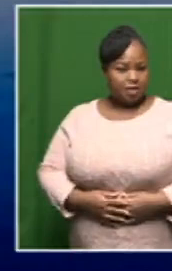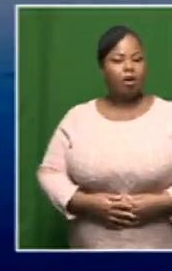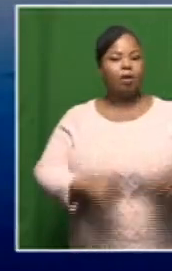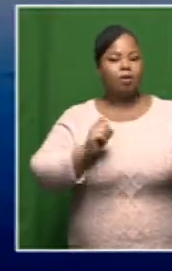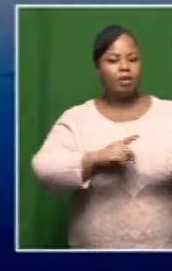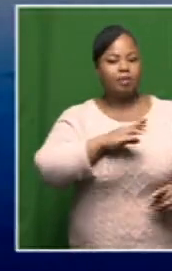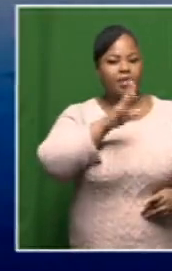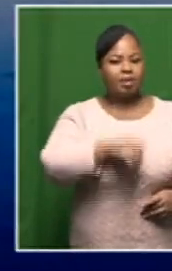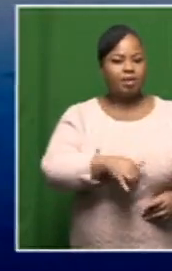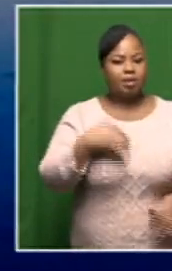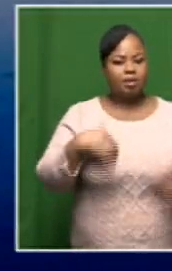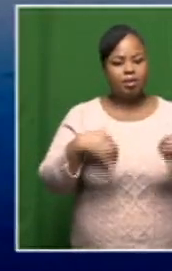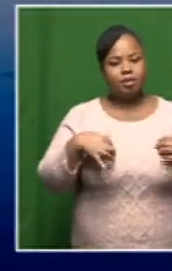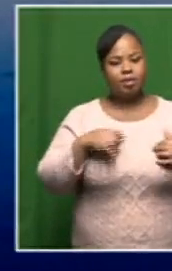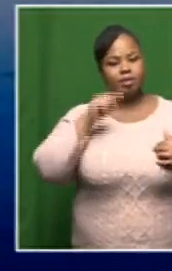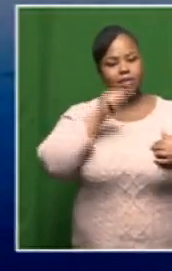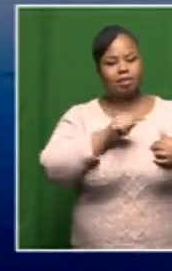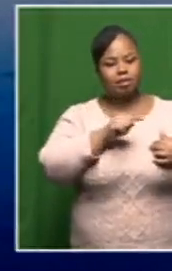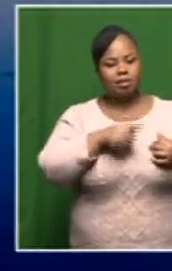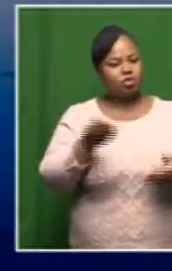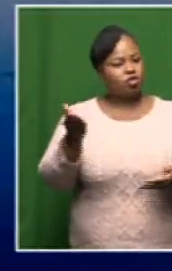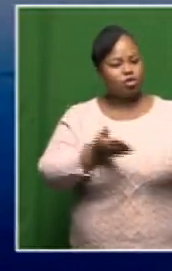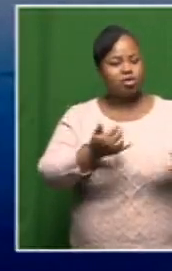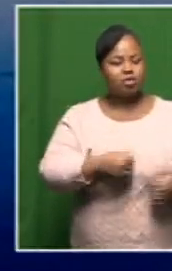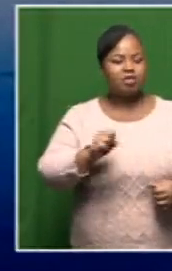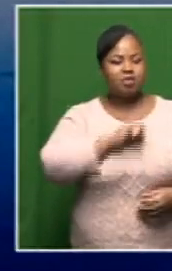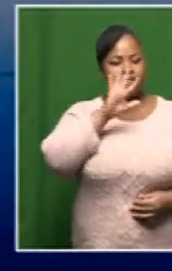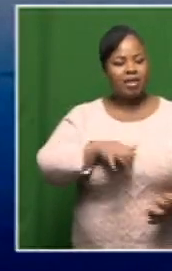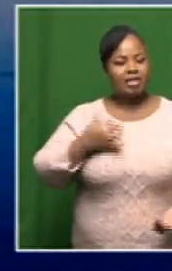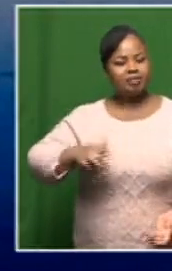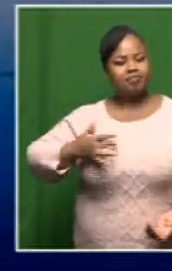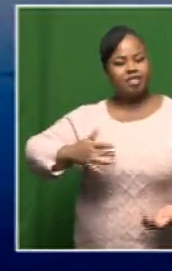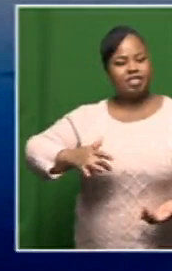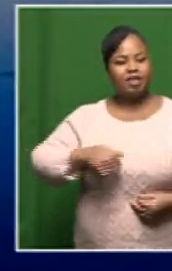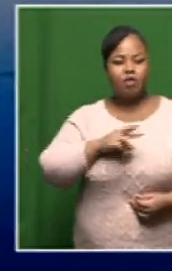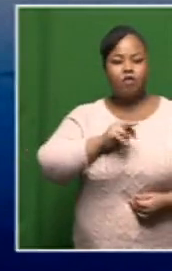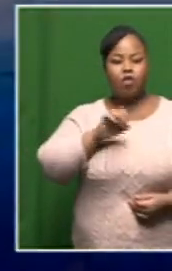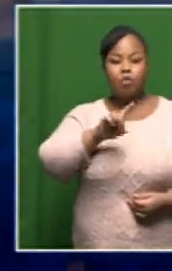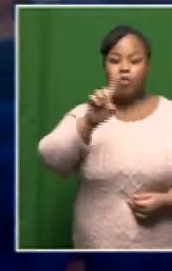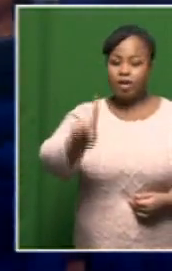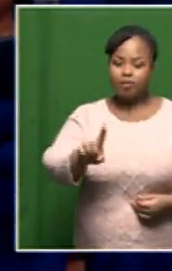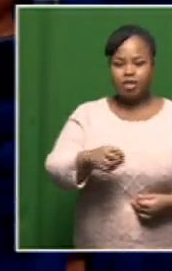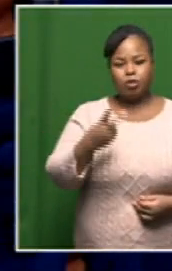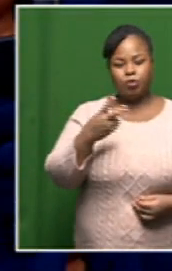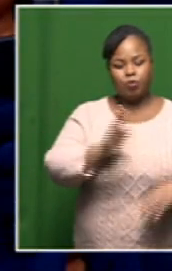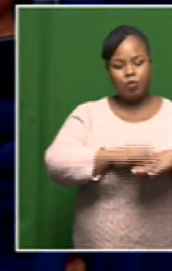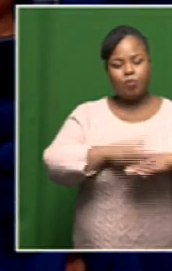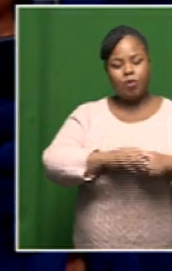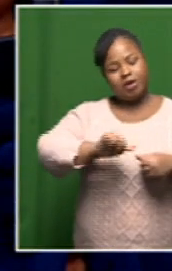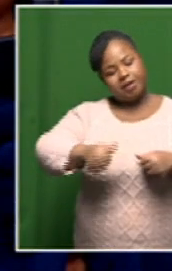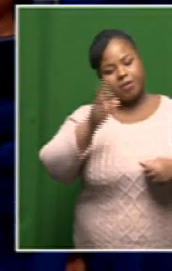thank you so much. I'm excited about this book, Introduction to South African Guitar Styles, Volume 1. There'll be 2 more volumes after